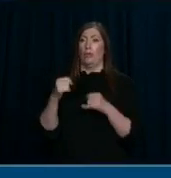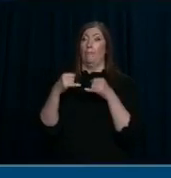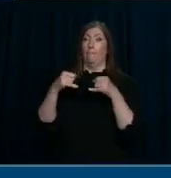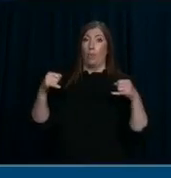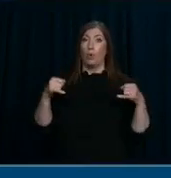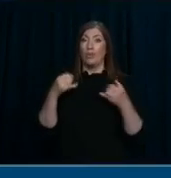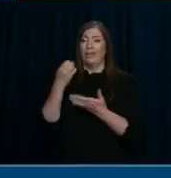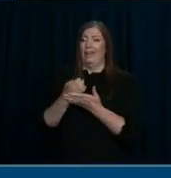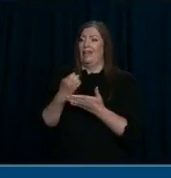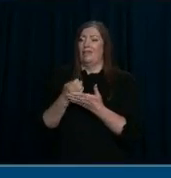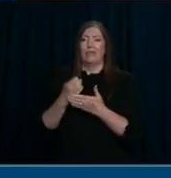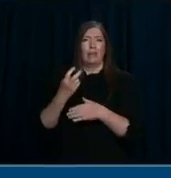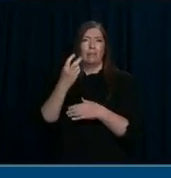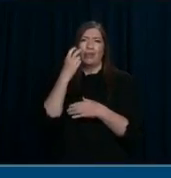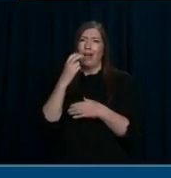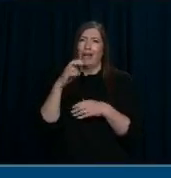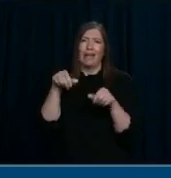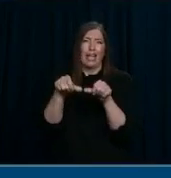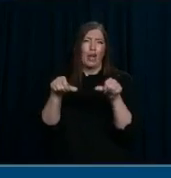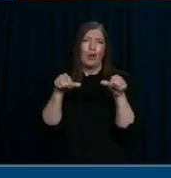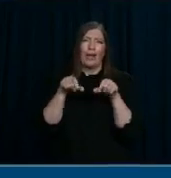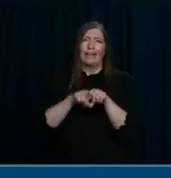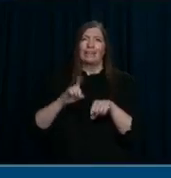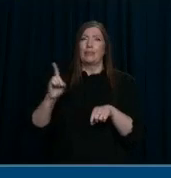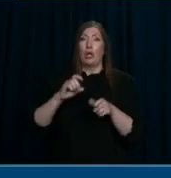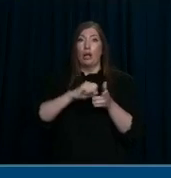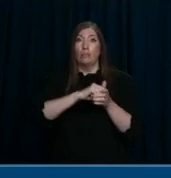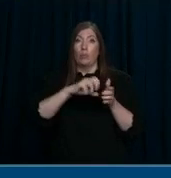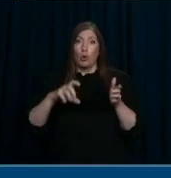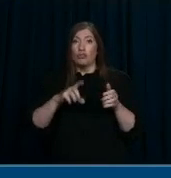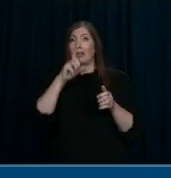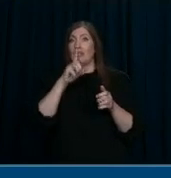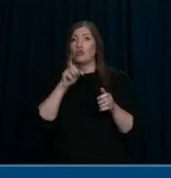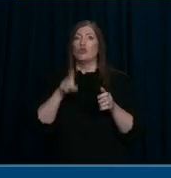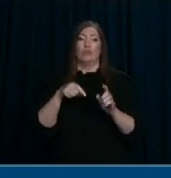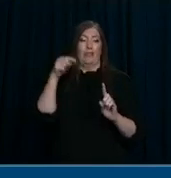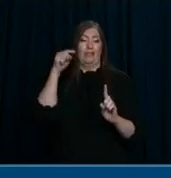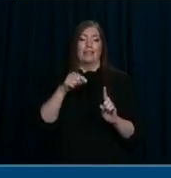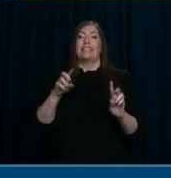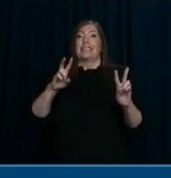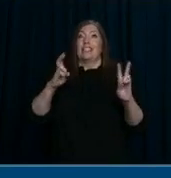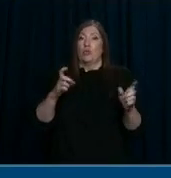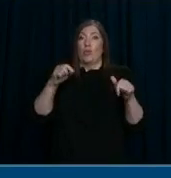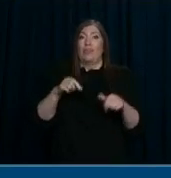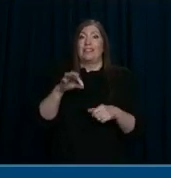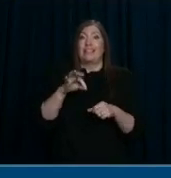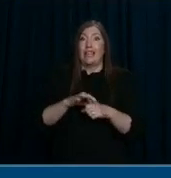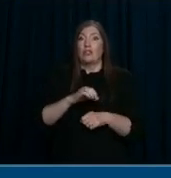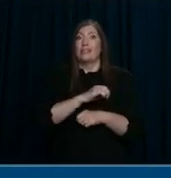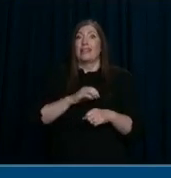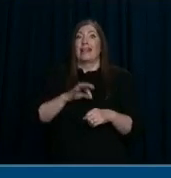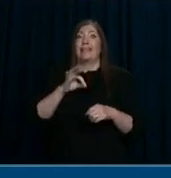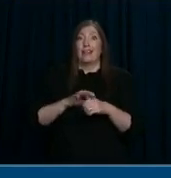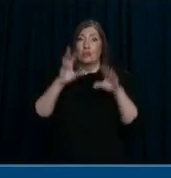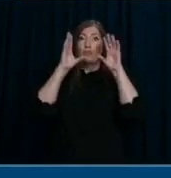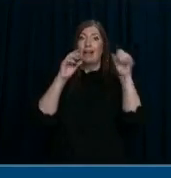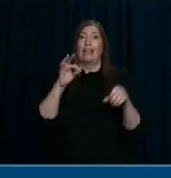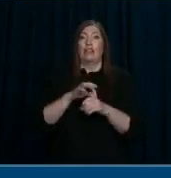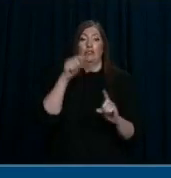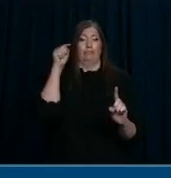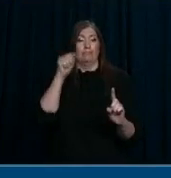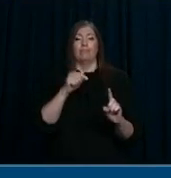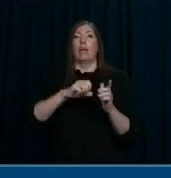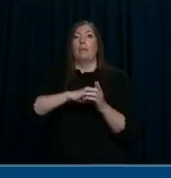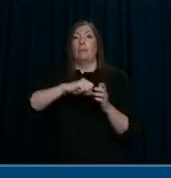blind spots as Democrats. I think abortion is and should be the defining issue in this election, in the Senate election, in the presidential election. But if